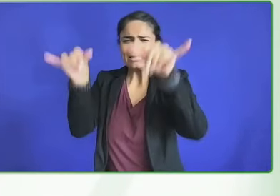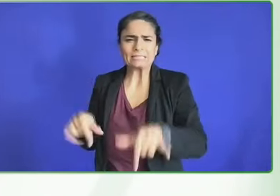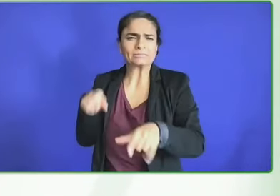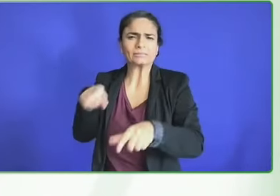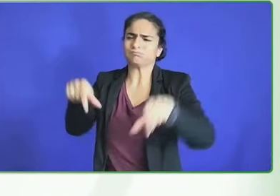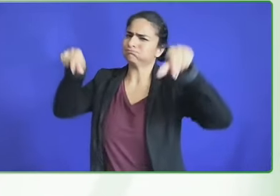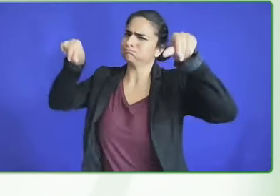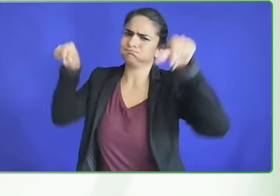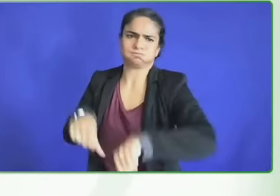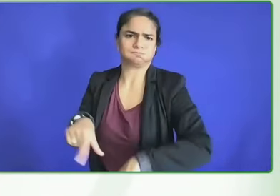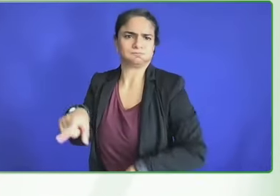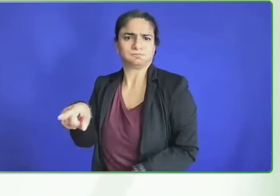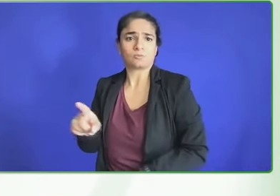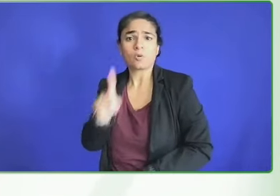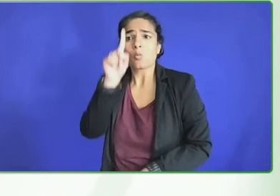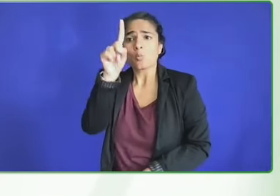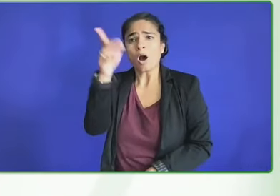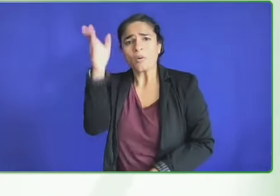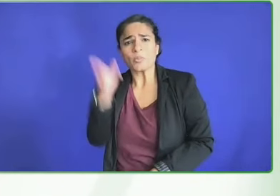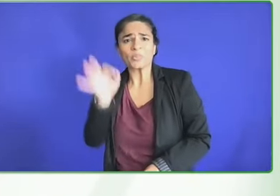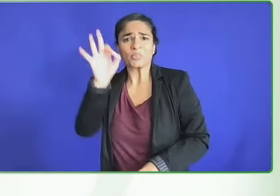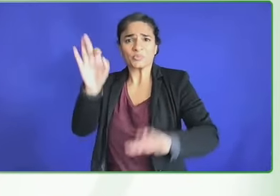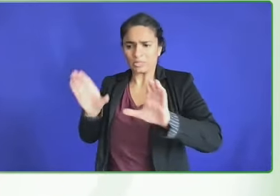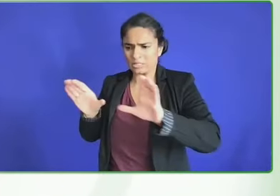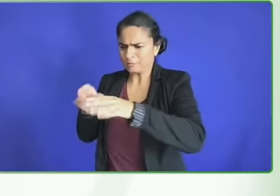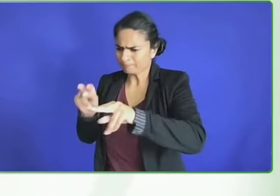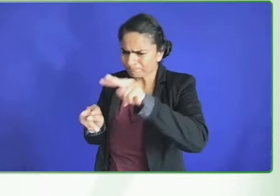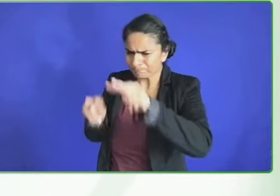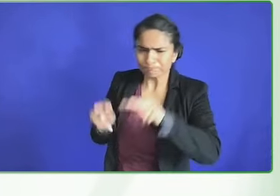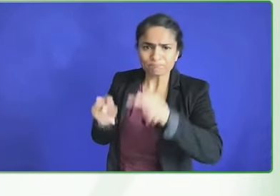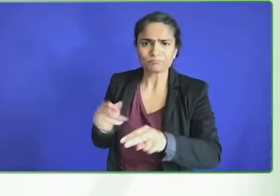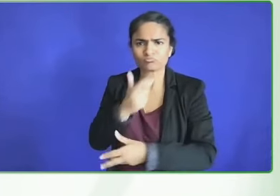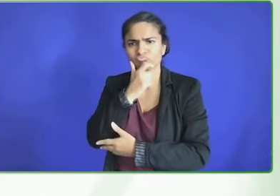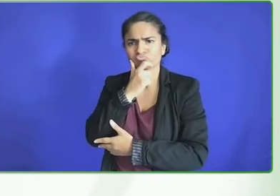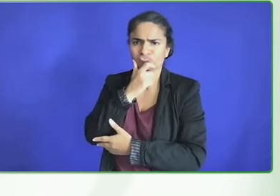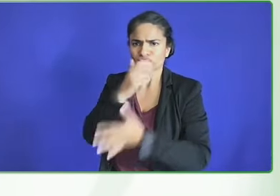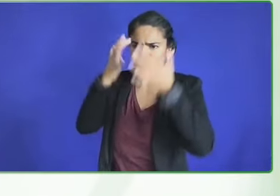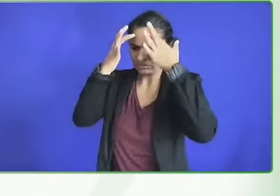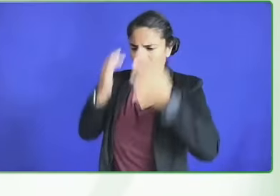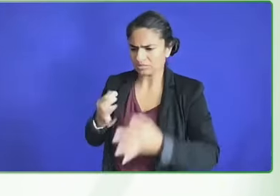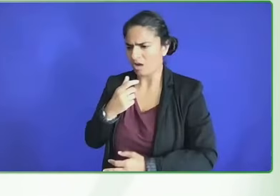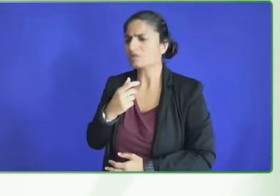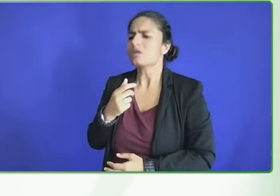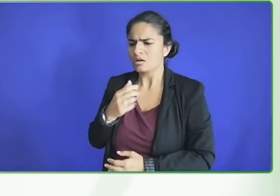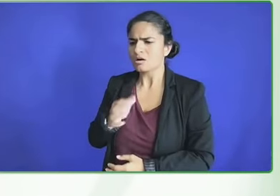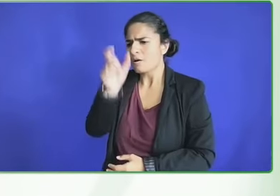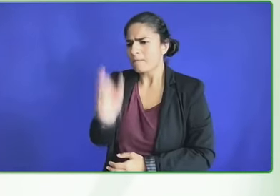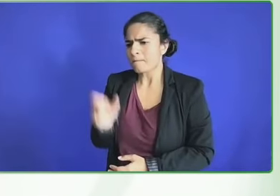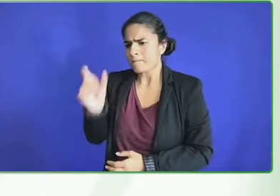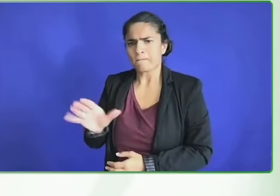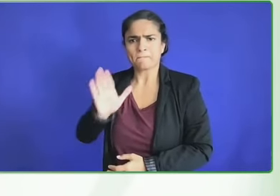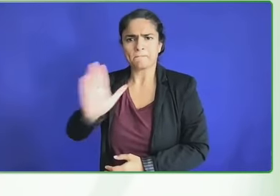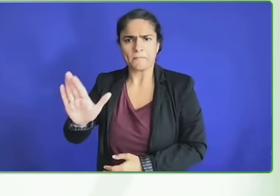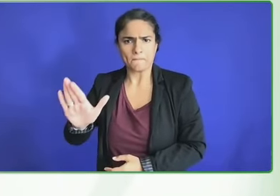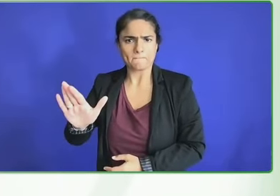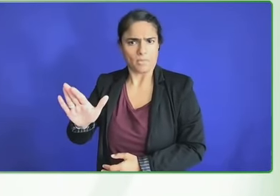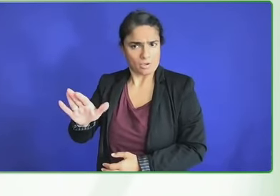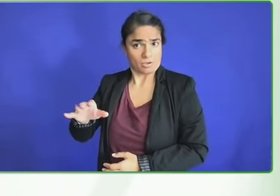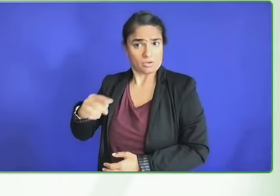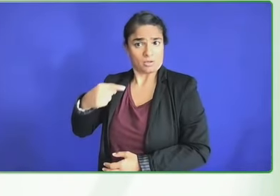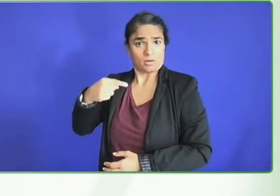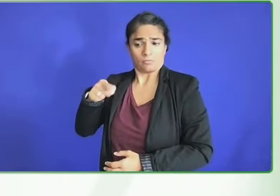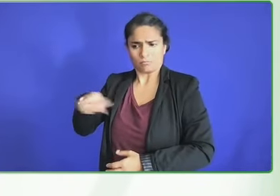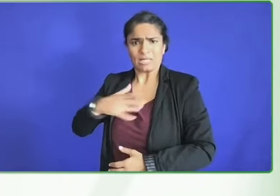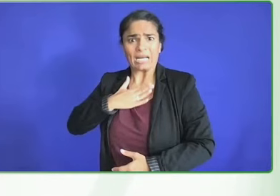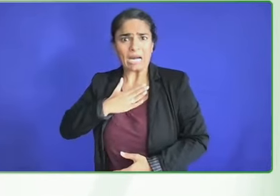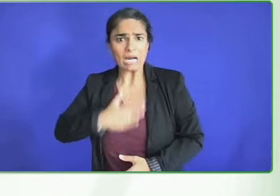will exit wardship within 3 years of commencement of the Assisted Decision-Making Act. I have no doubt that the